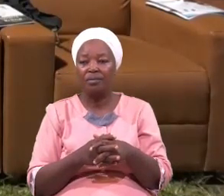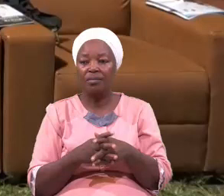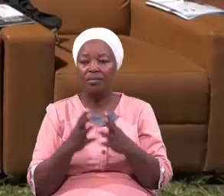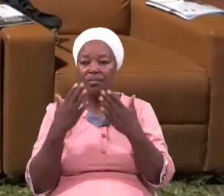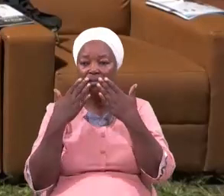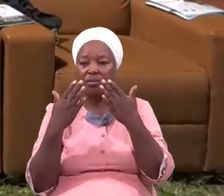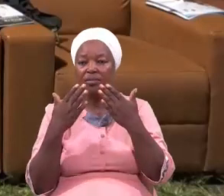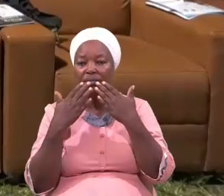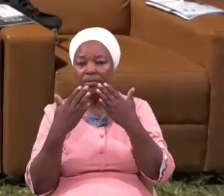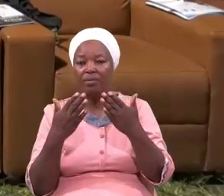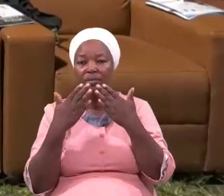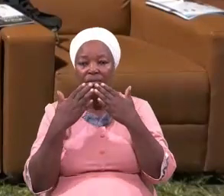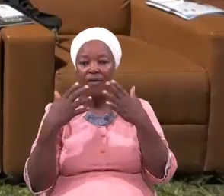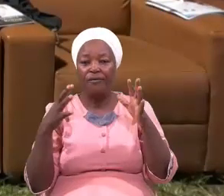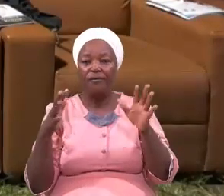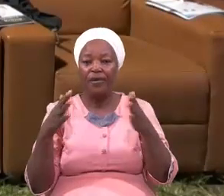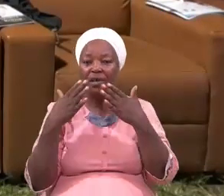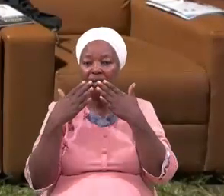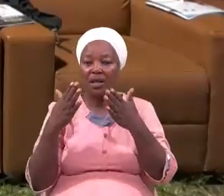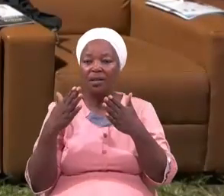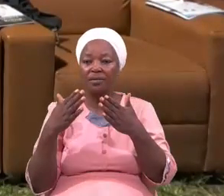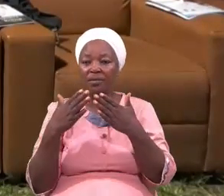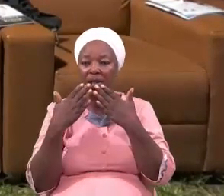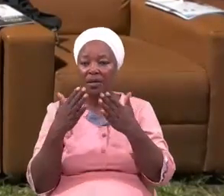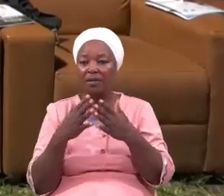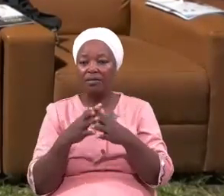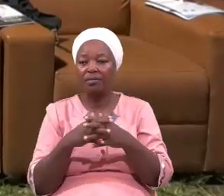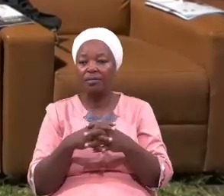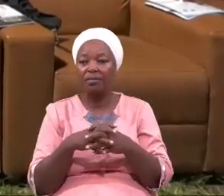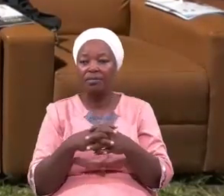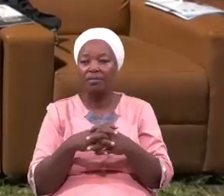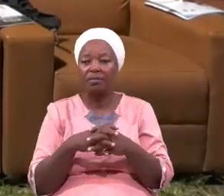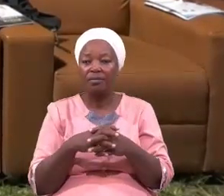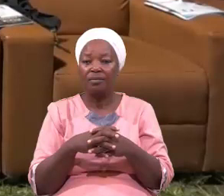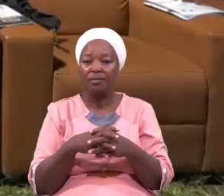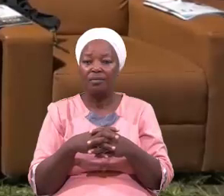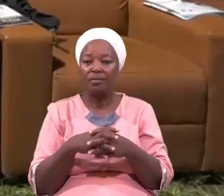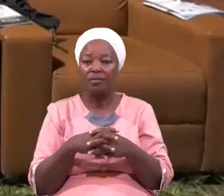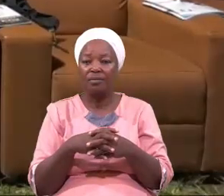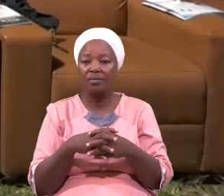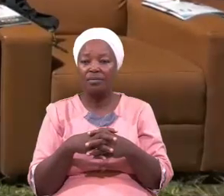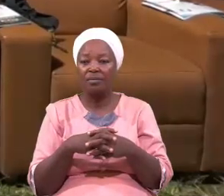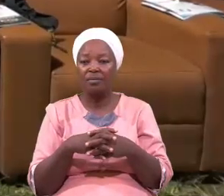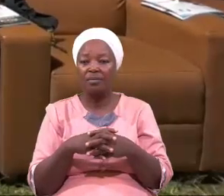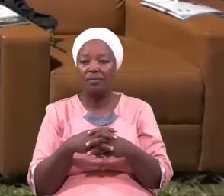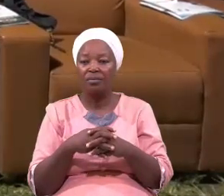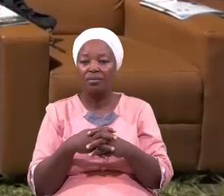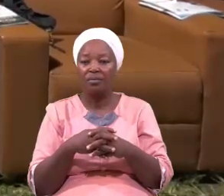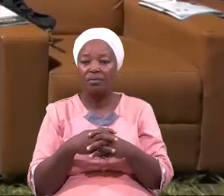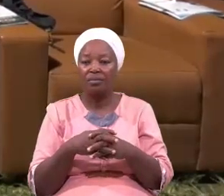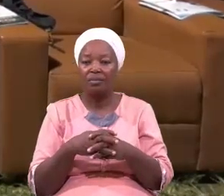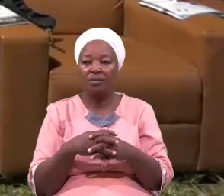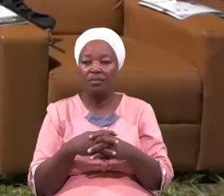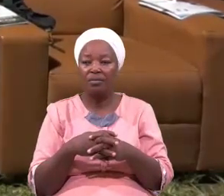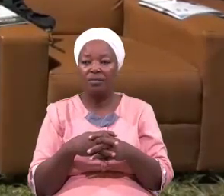your flag. Wave your flag. Let's see your flag. Wave your flag again, wherever you are. Okay, I'm seeing